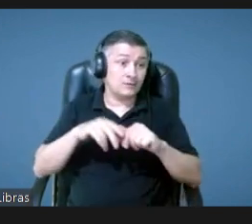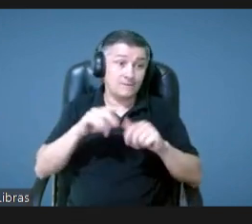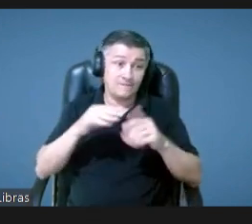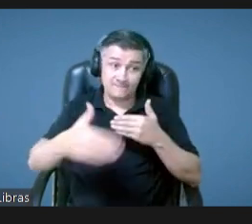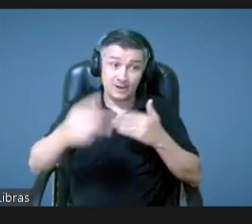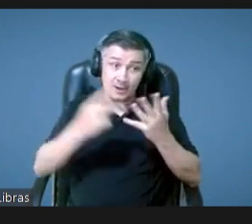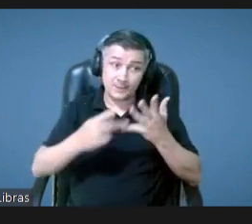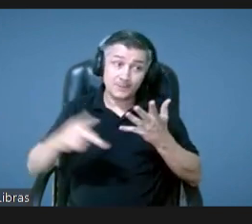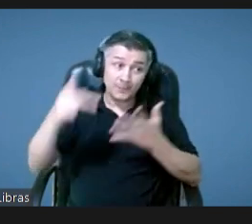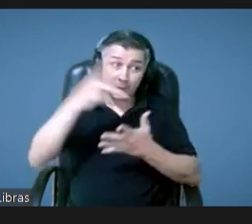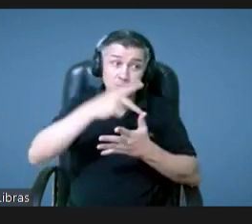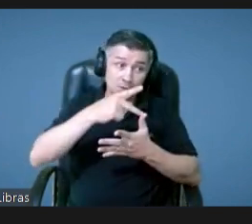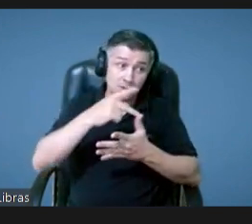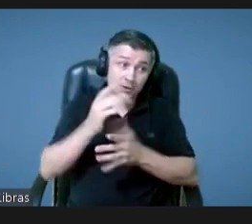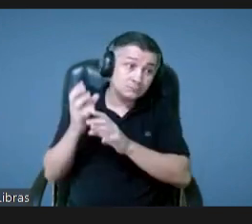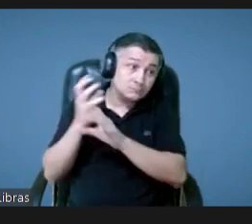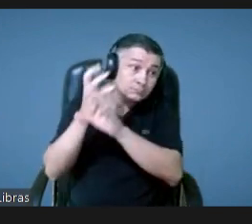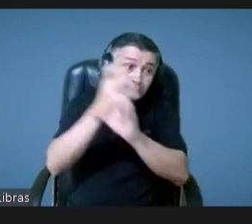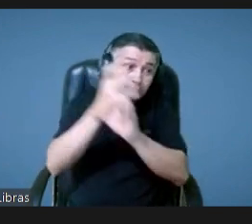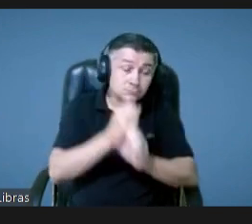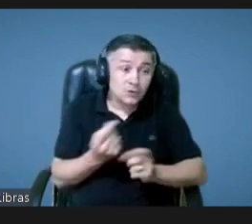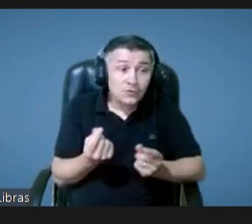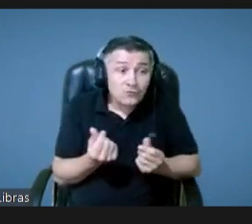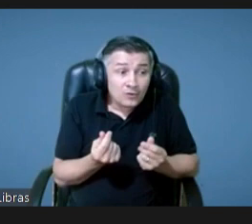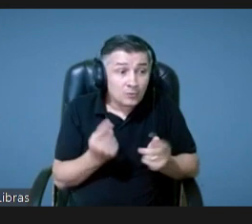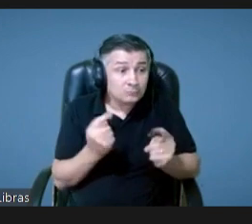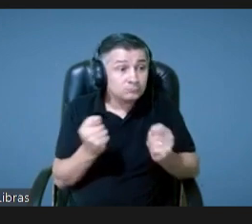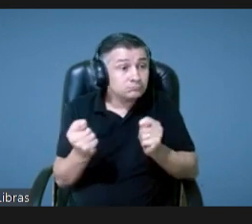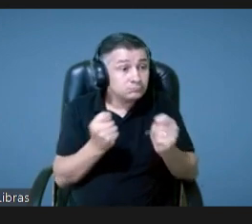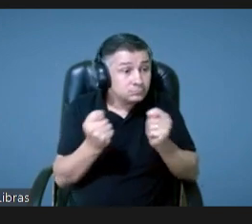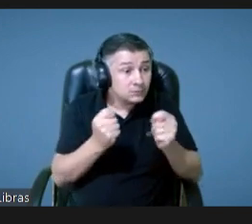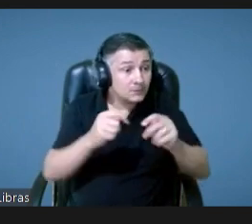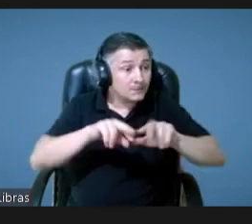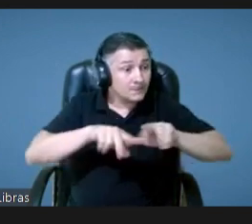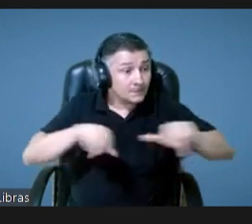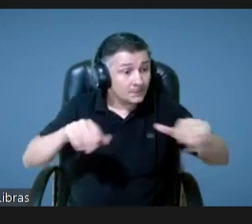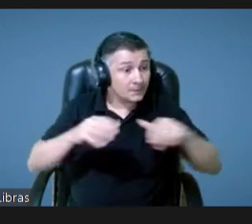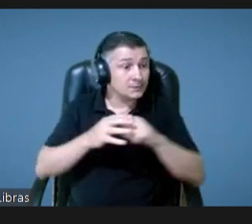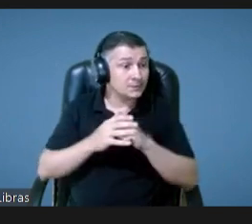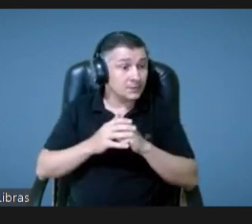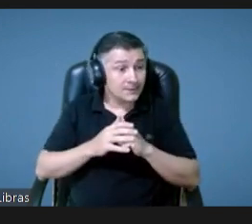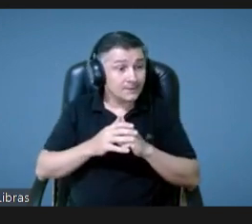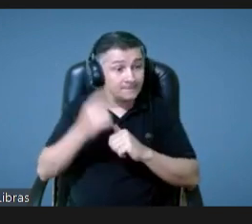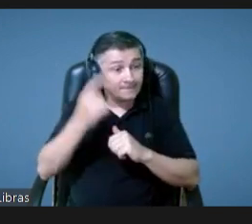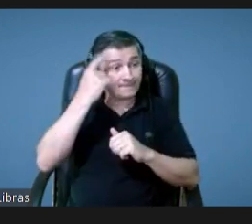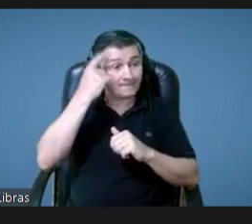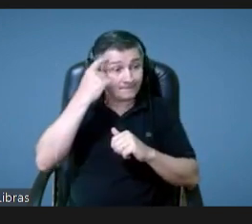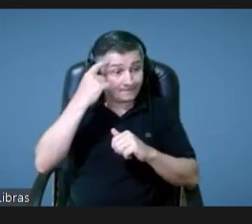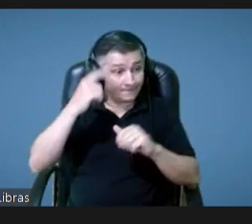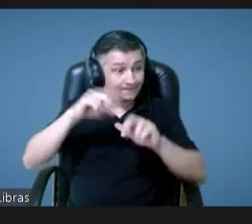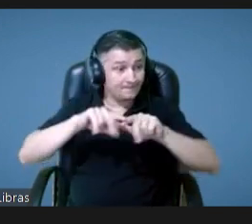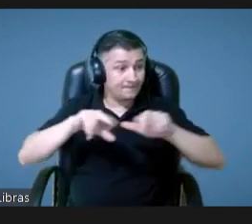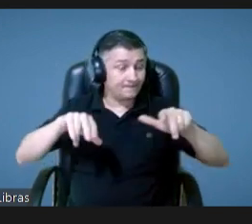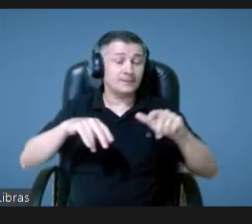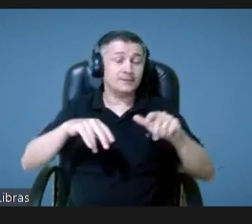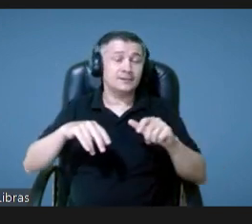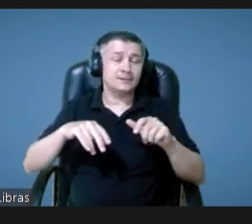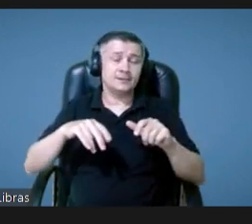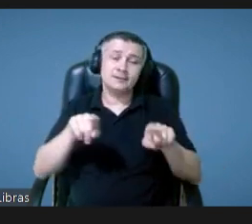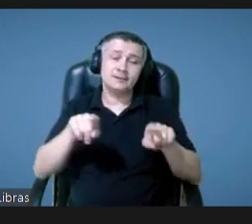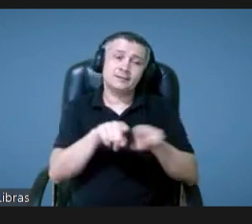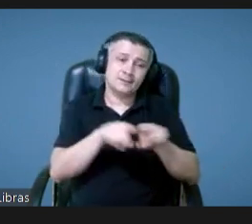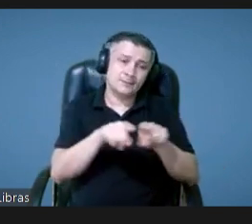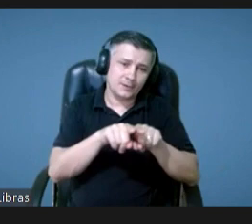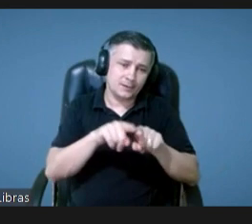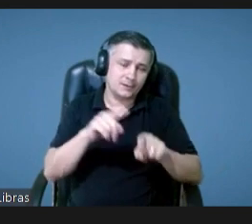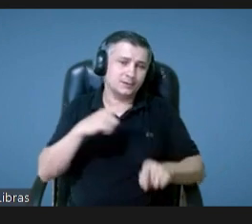are prioritizing profitability, and this will be so in the next few quarters